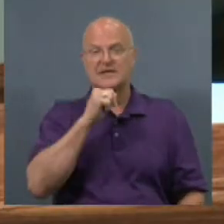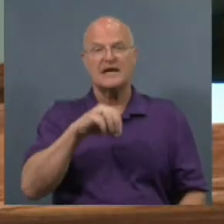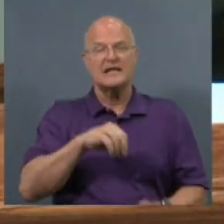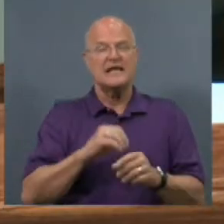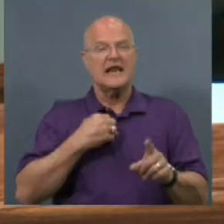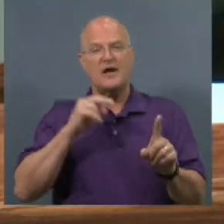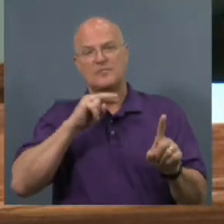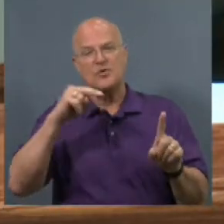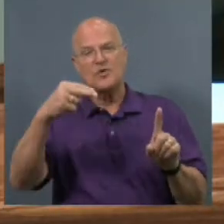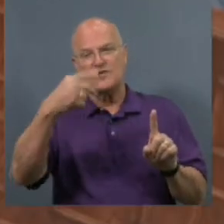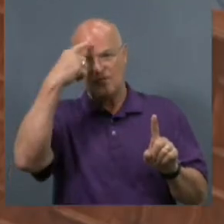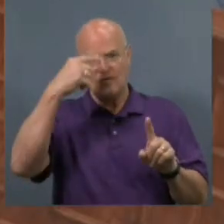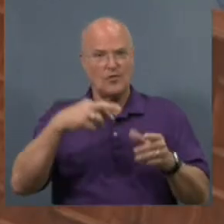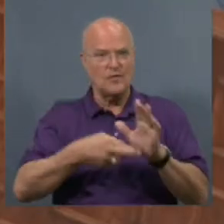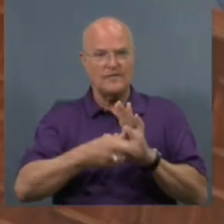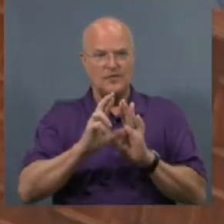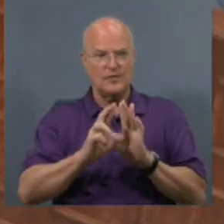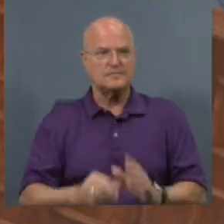purview for review.